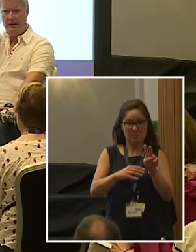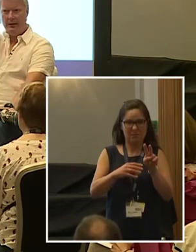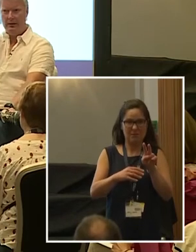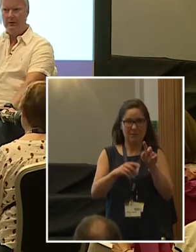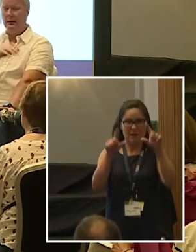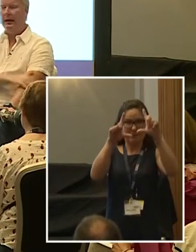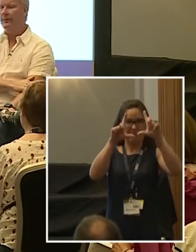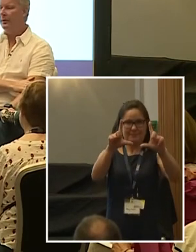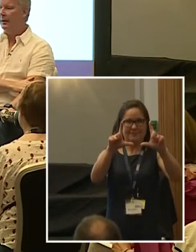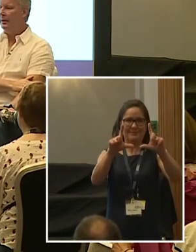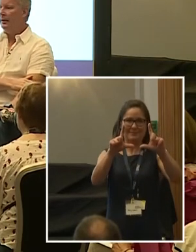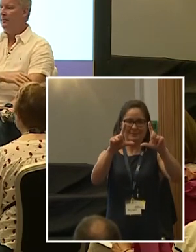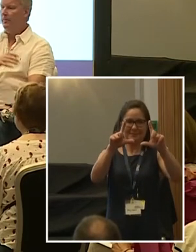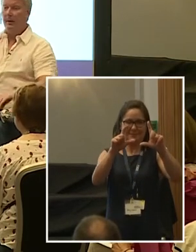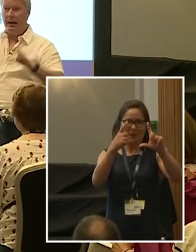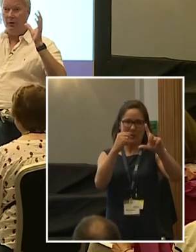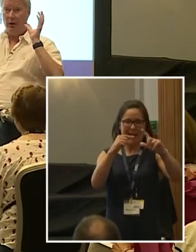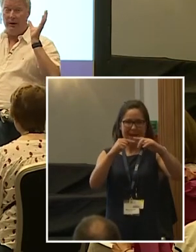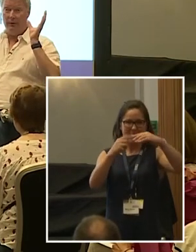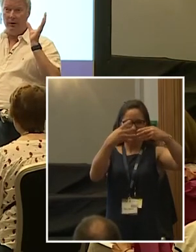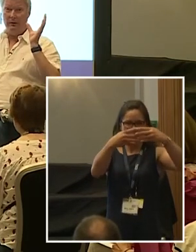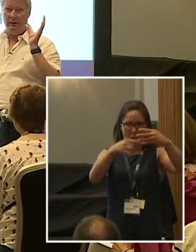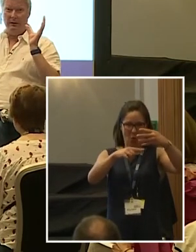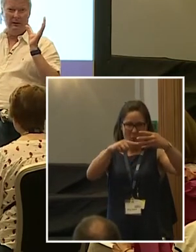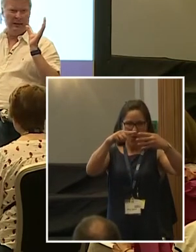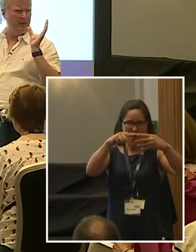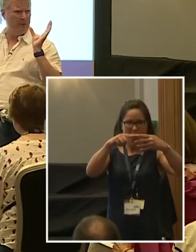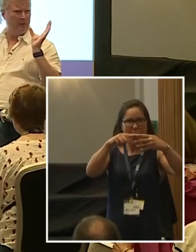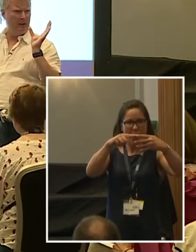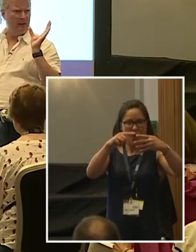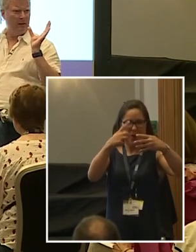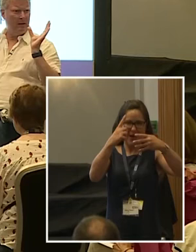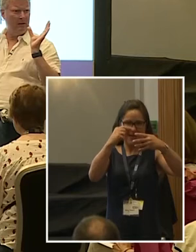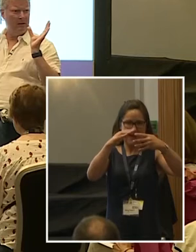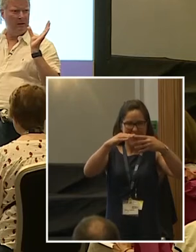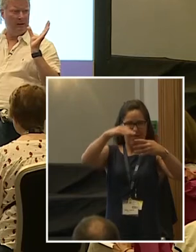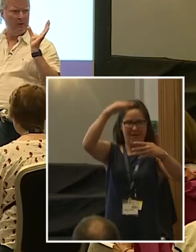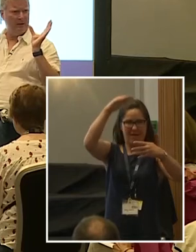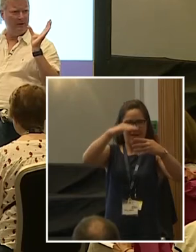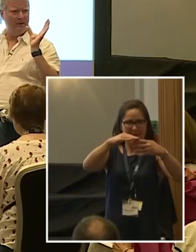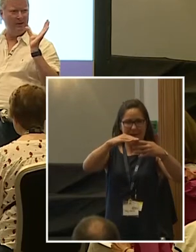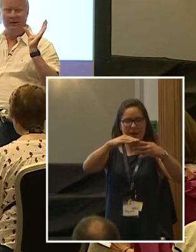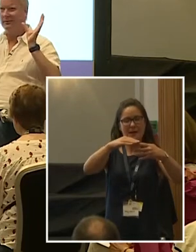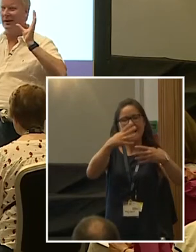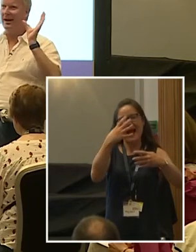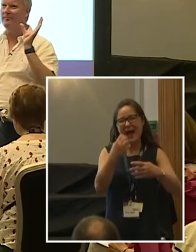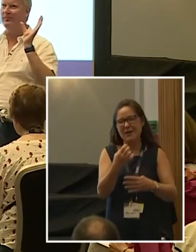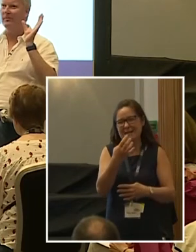on the eye chart. But I've got 9%, 9 degrees of vision, I